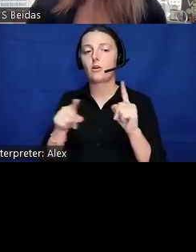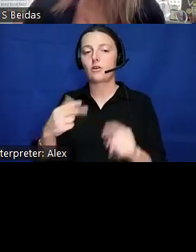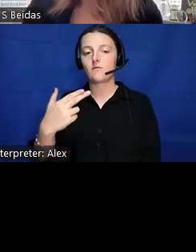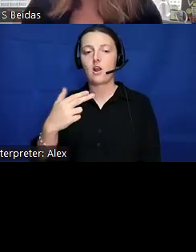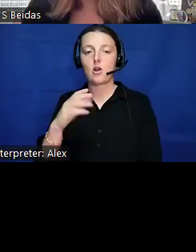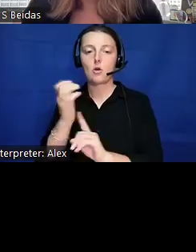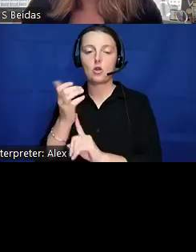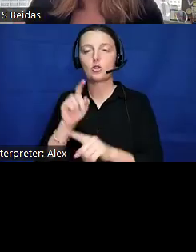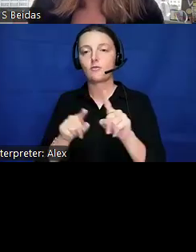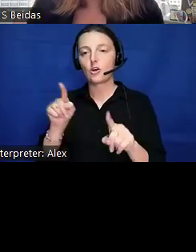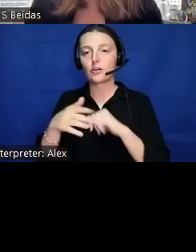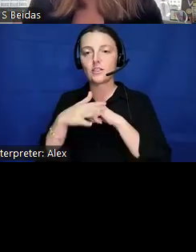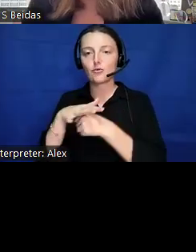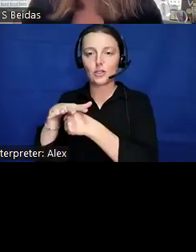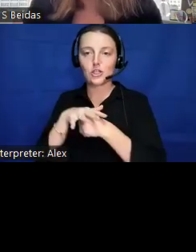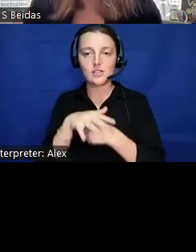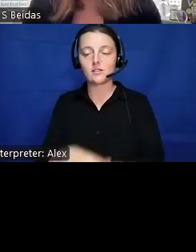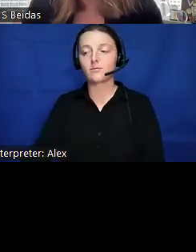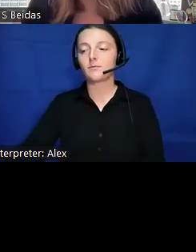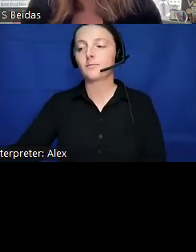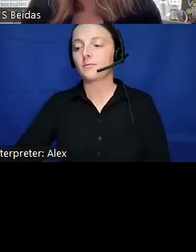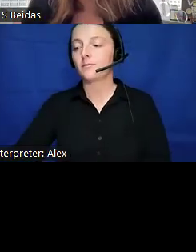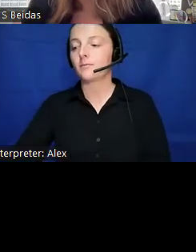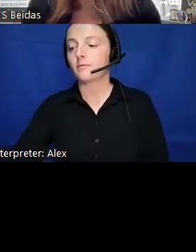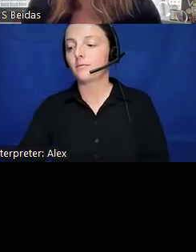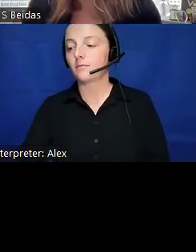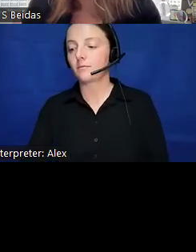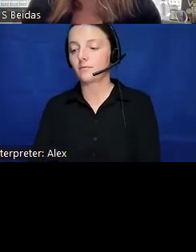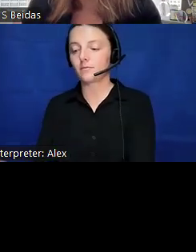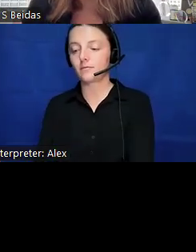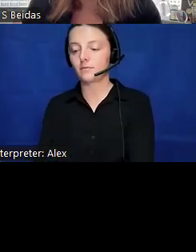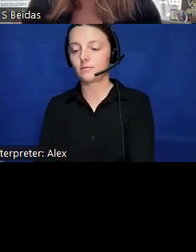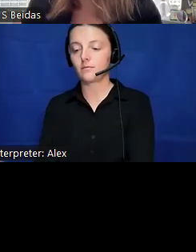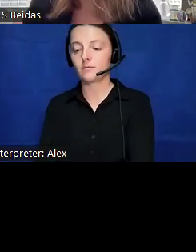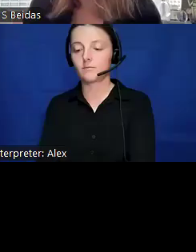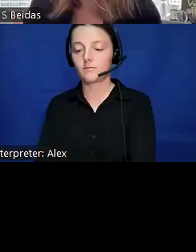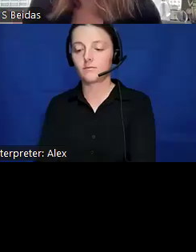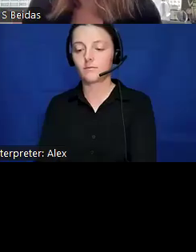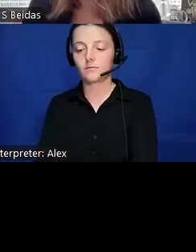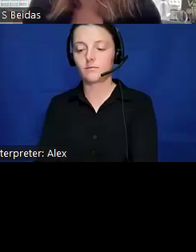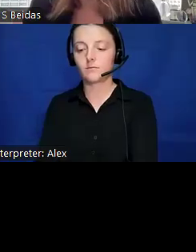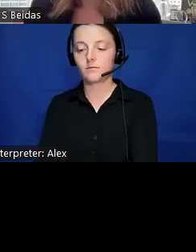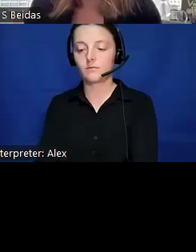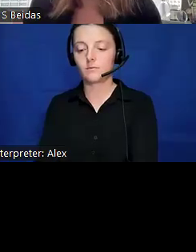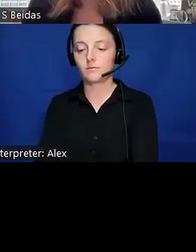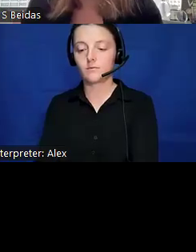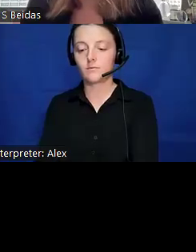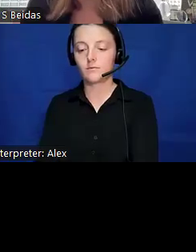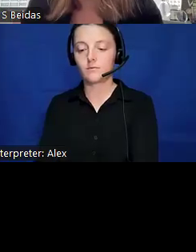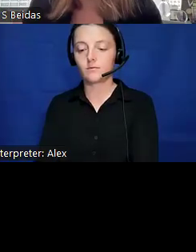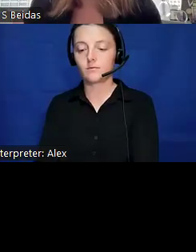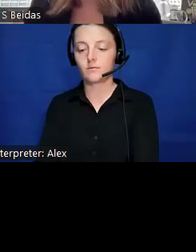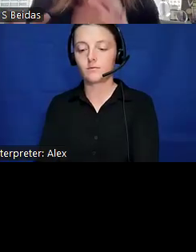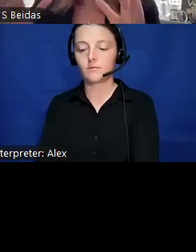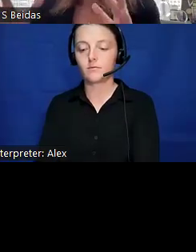So using that information, we used a systematic method called implementation mapping to derive implementation strategies that would